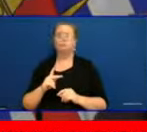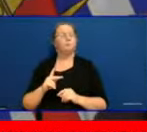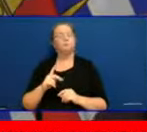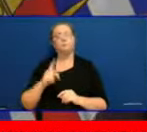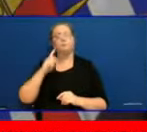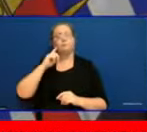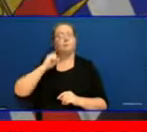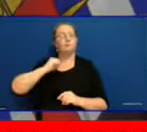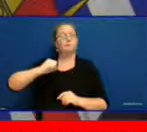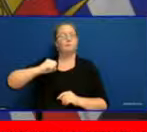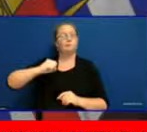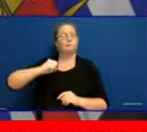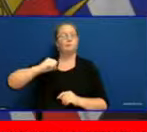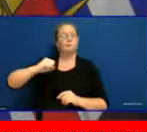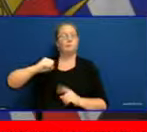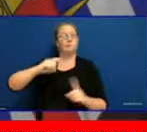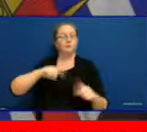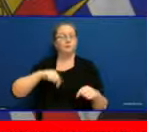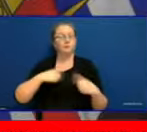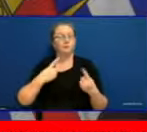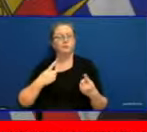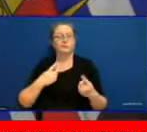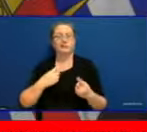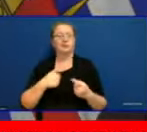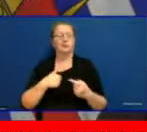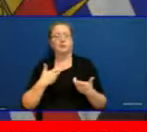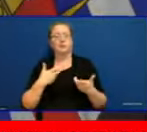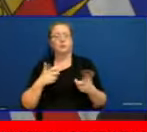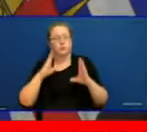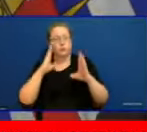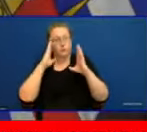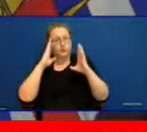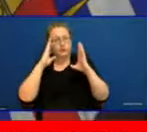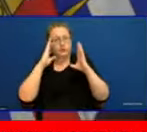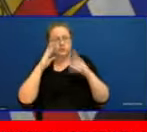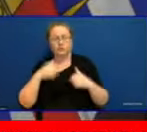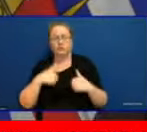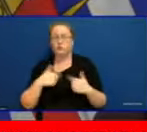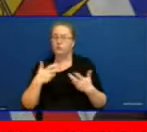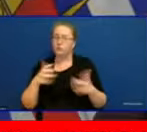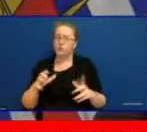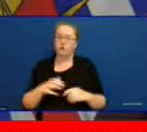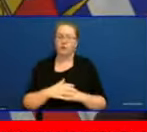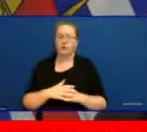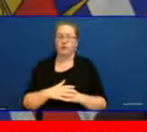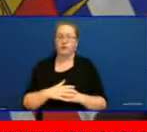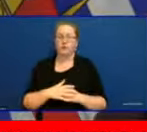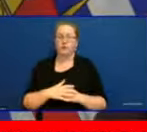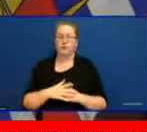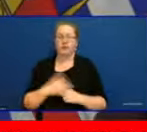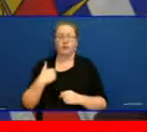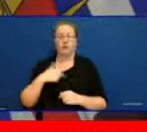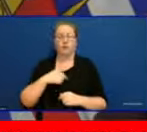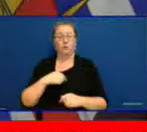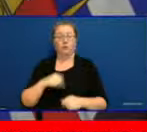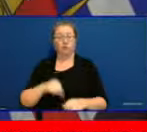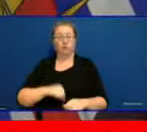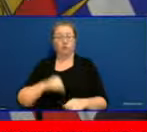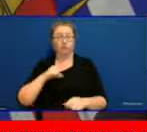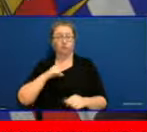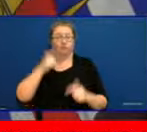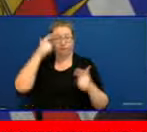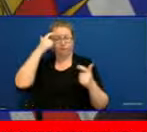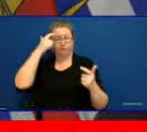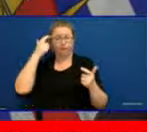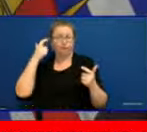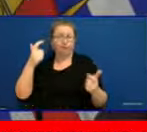slow willingness to listen to what you've been saying for weeks, is one of the factors in all that we had this